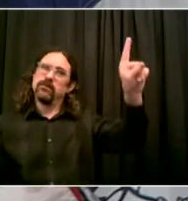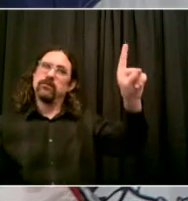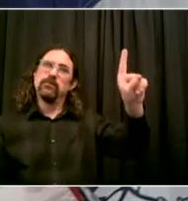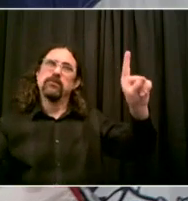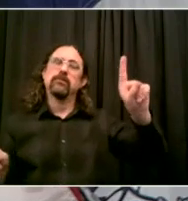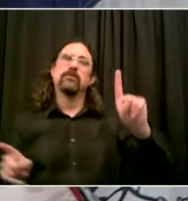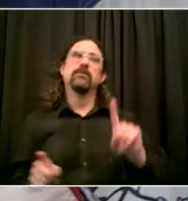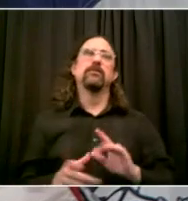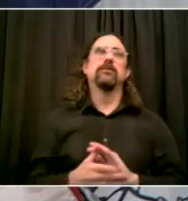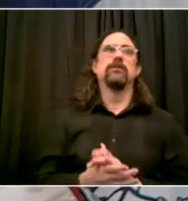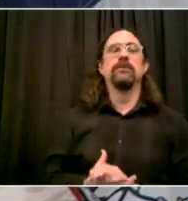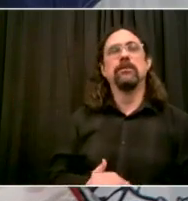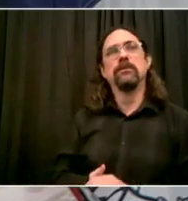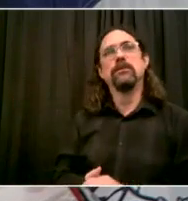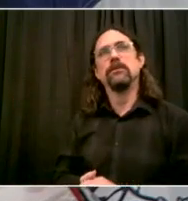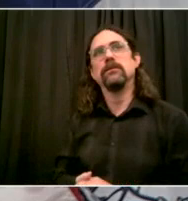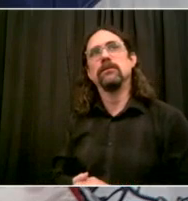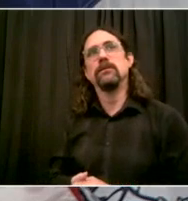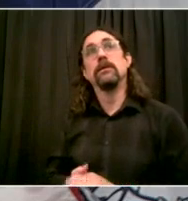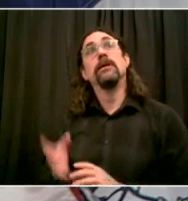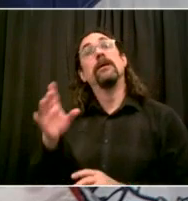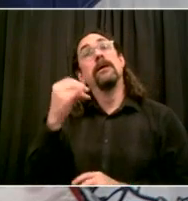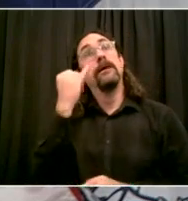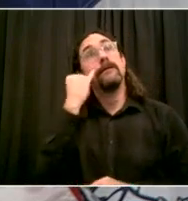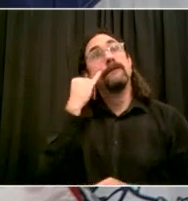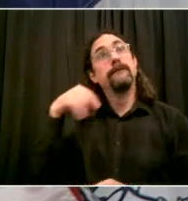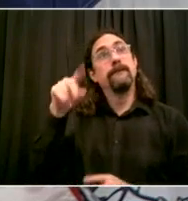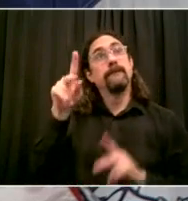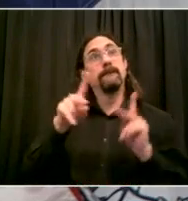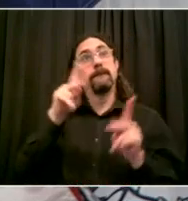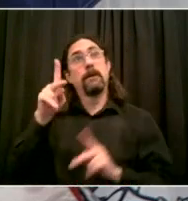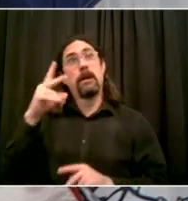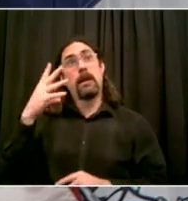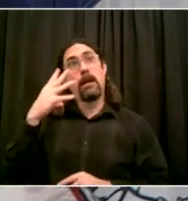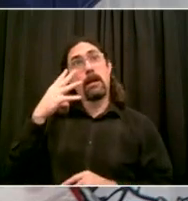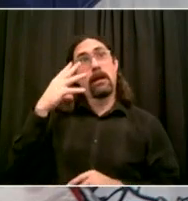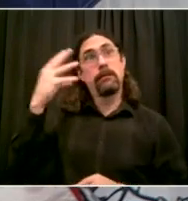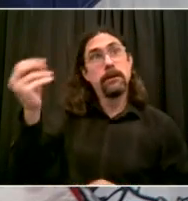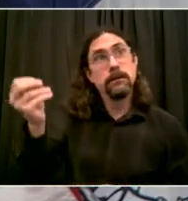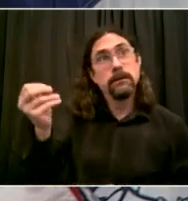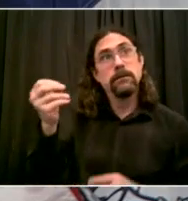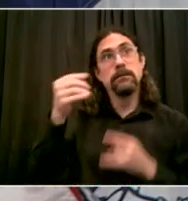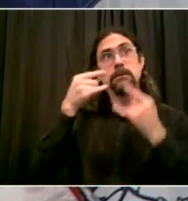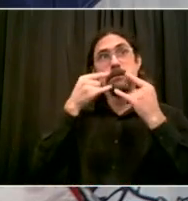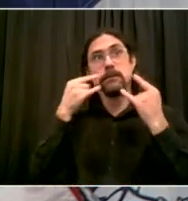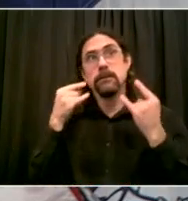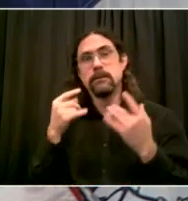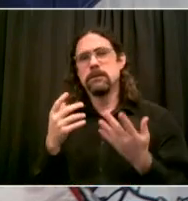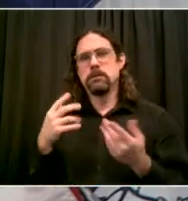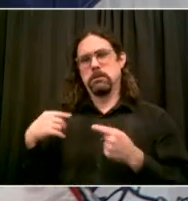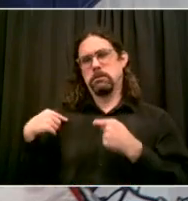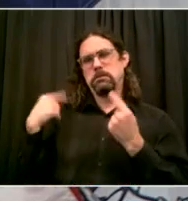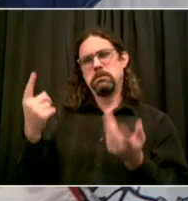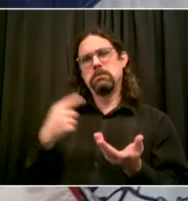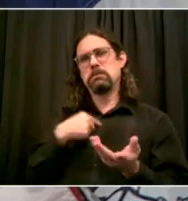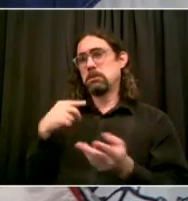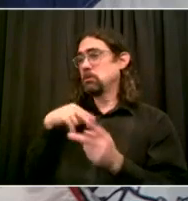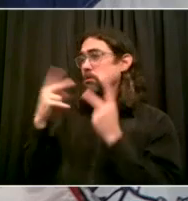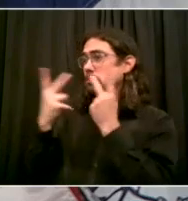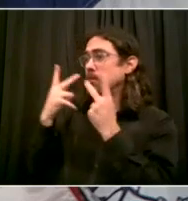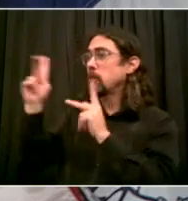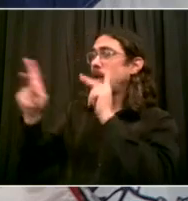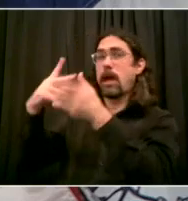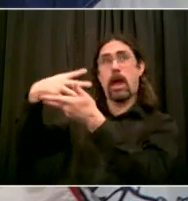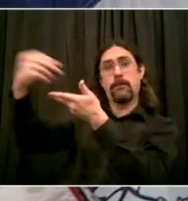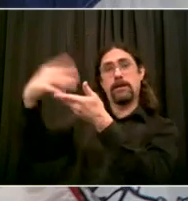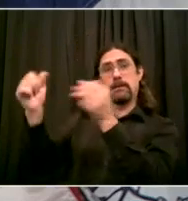haven't seen too much ill come of that. Increasingly, the concern is more and more people indoors, fewer and fewer